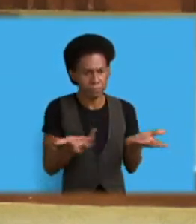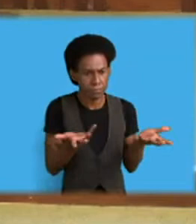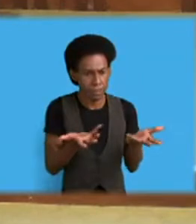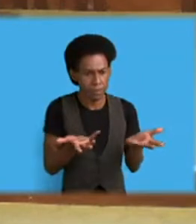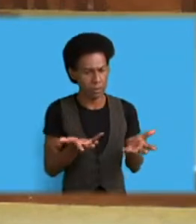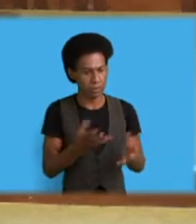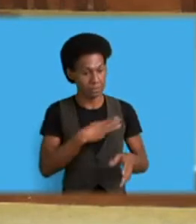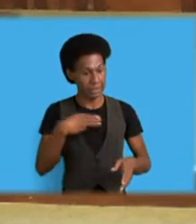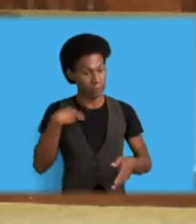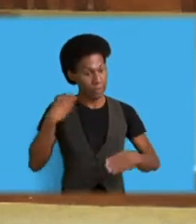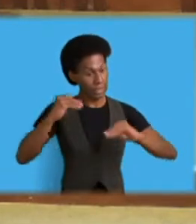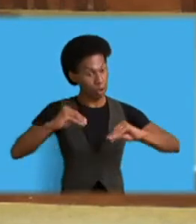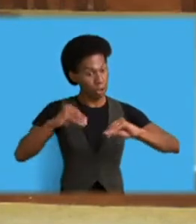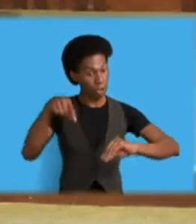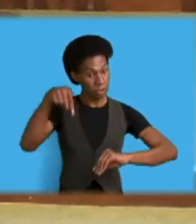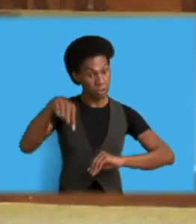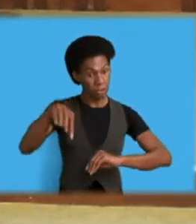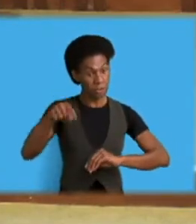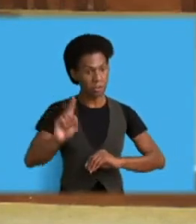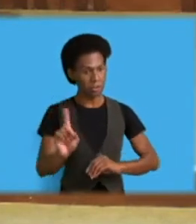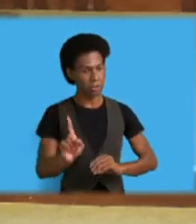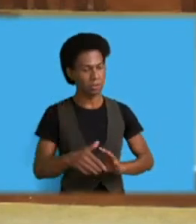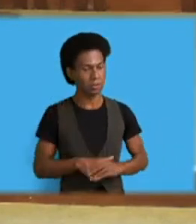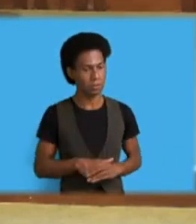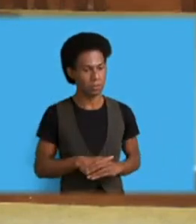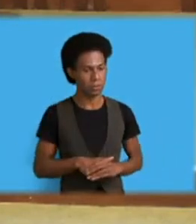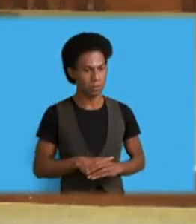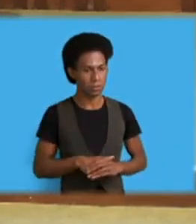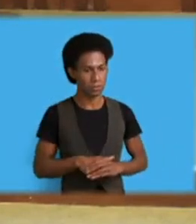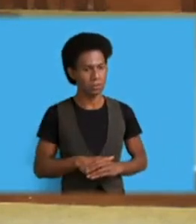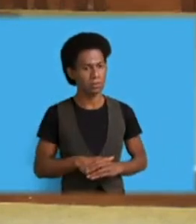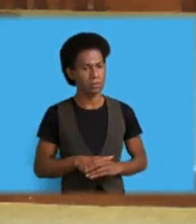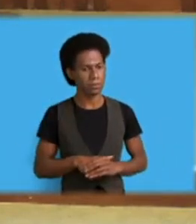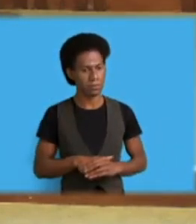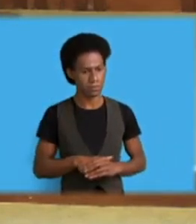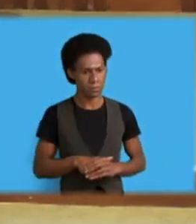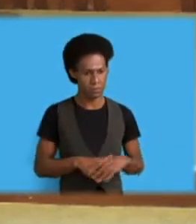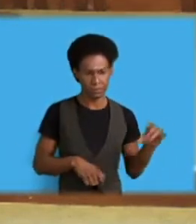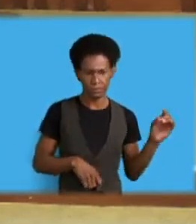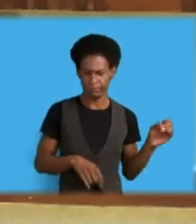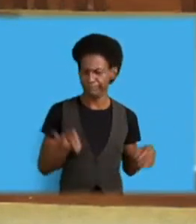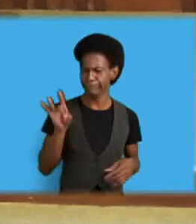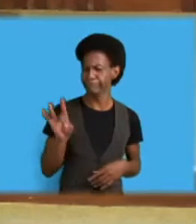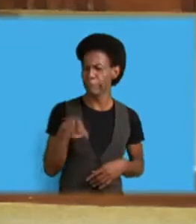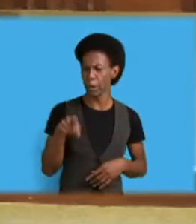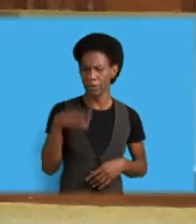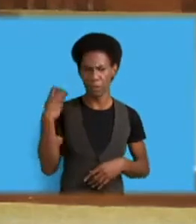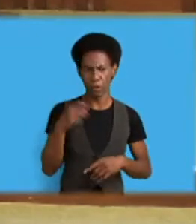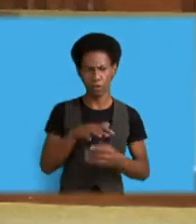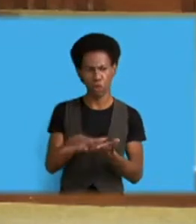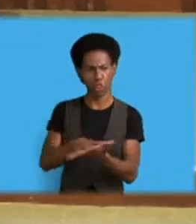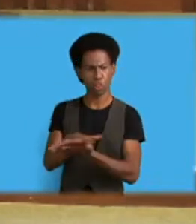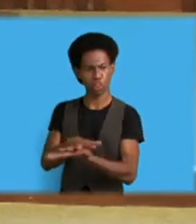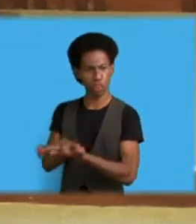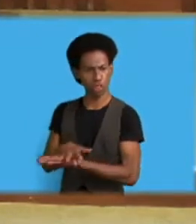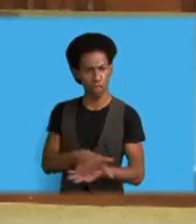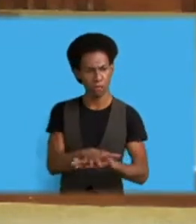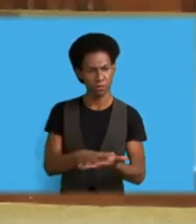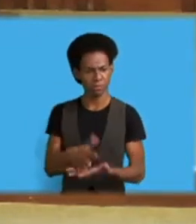is rubbished. He's rubbished school management, teachers, principals, everyone in the education sector, including the